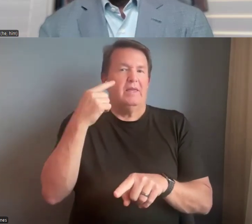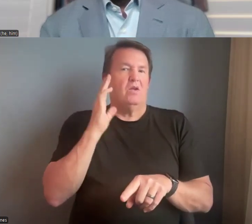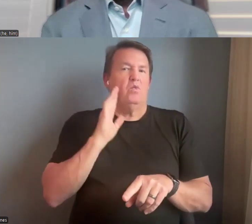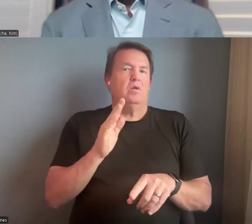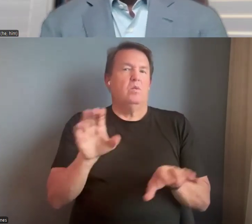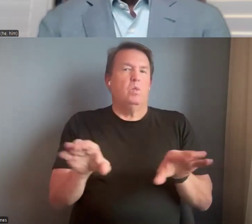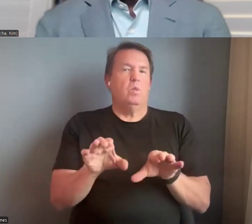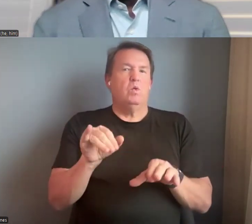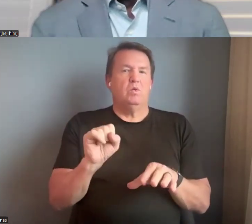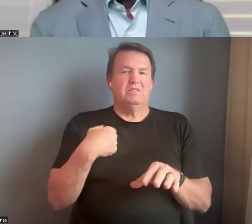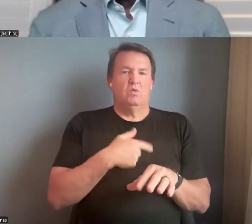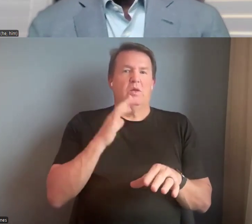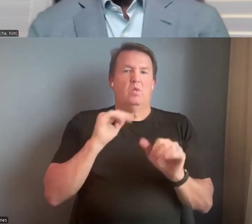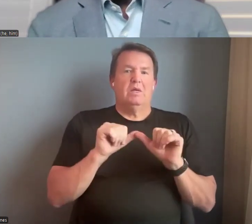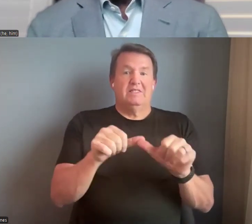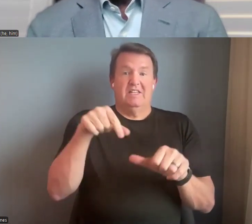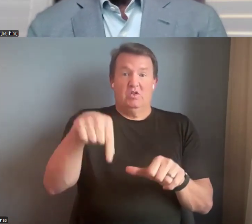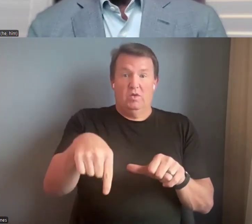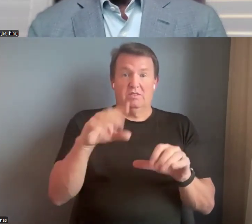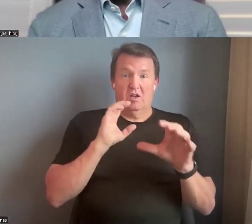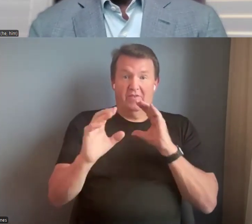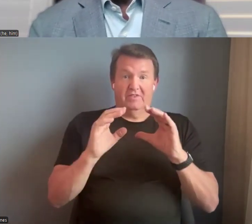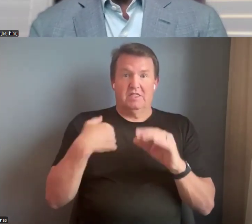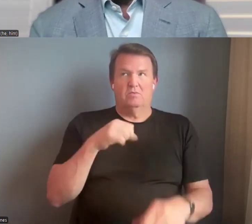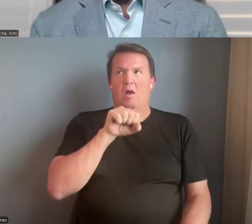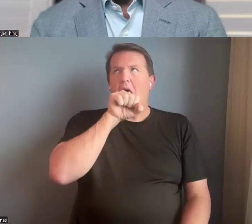to continue this conversation, which I love,